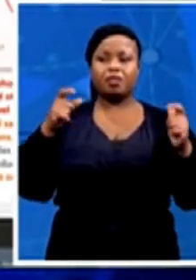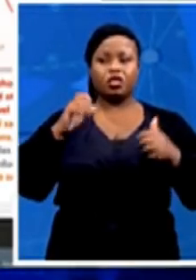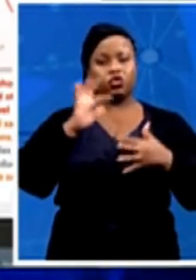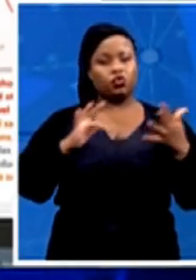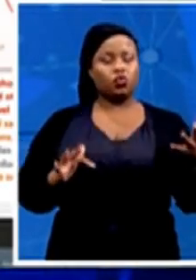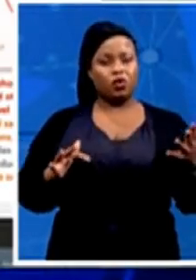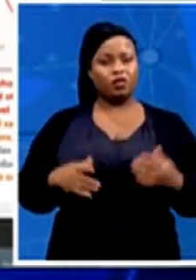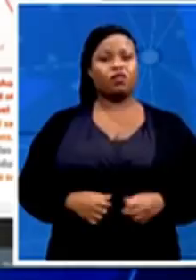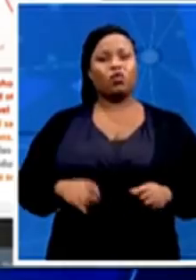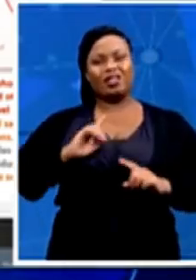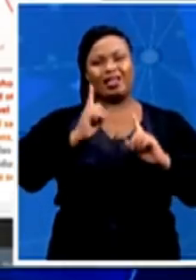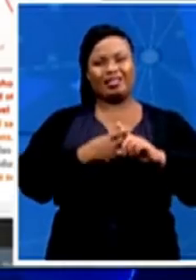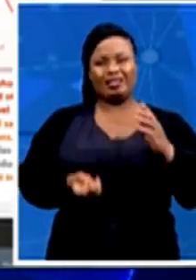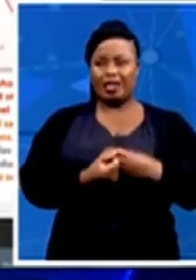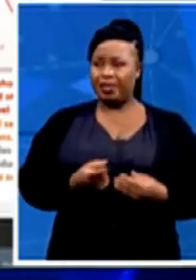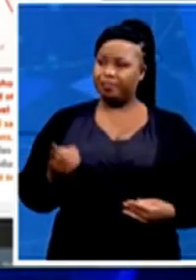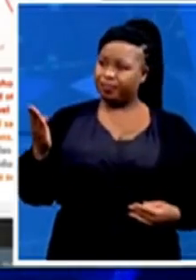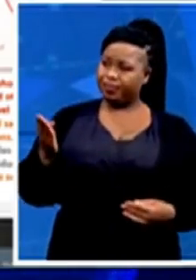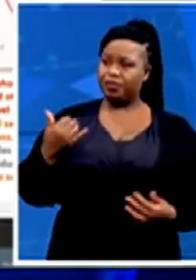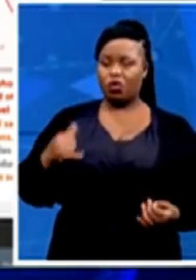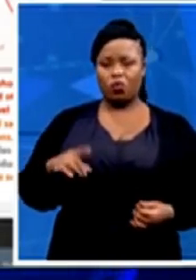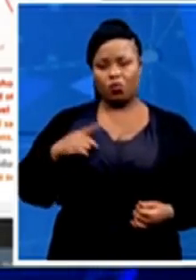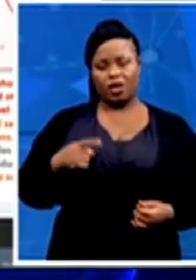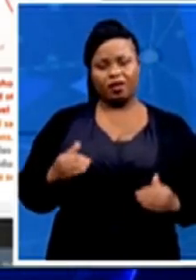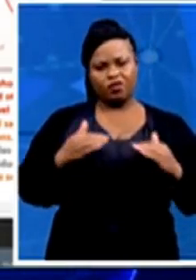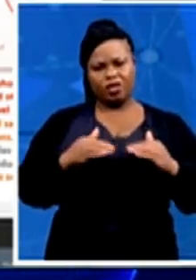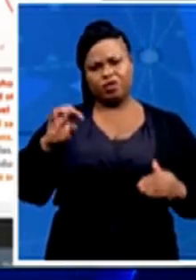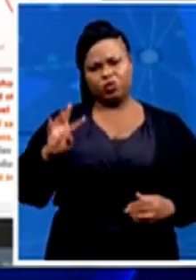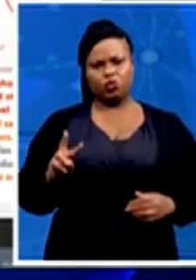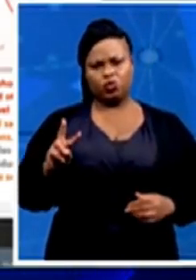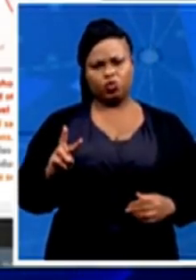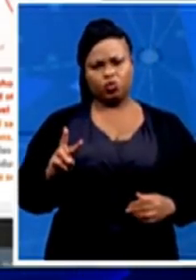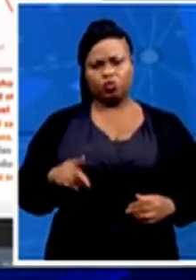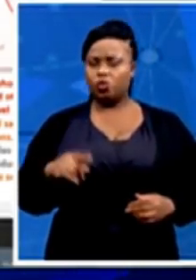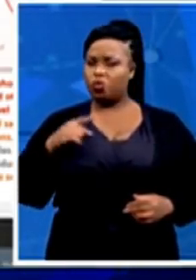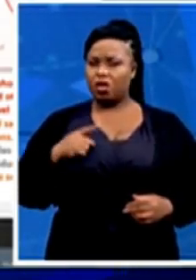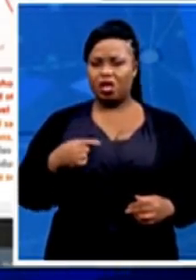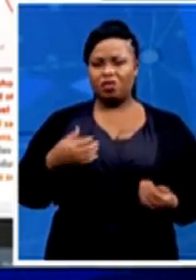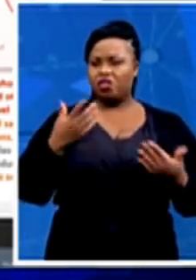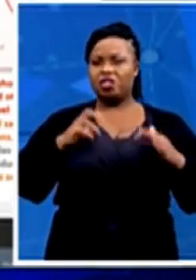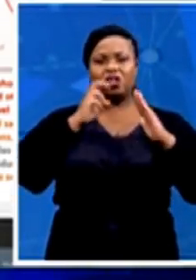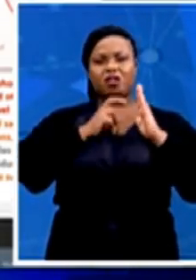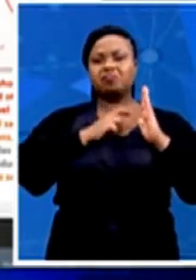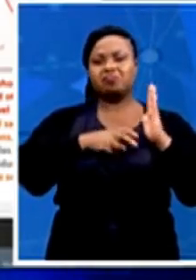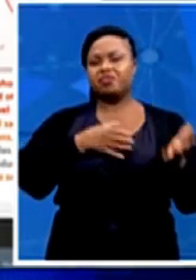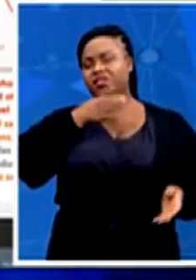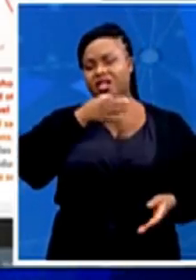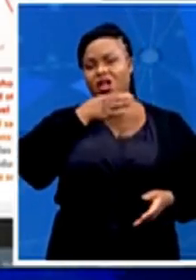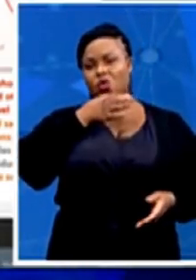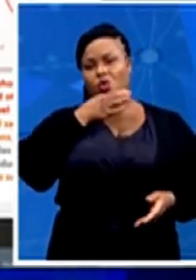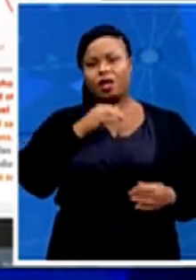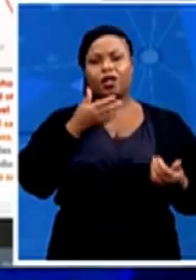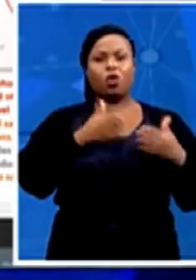that during alert level 2, when there were no restrictions on alcohol, it's the first orange bar. When we